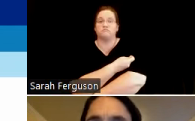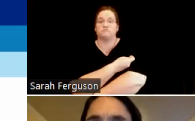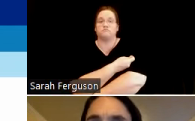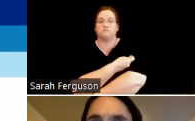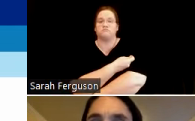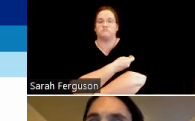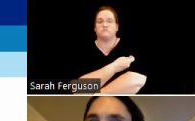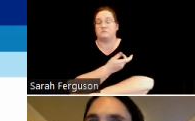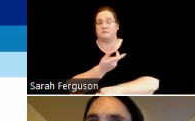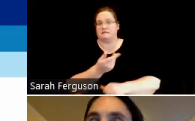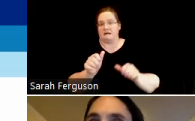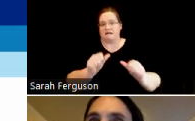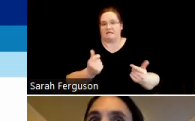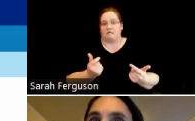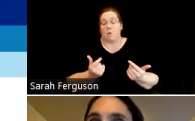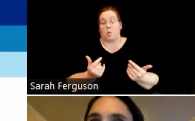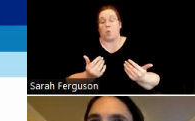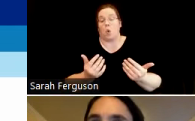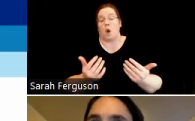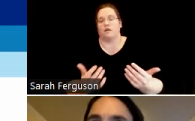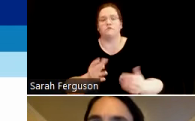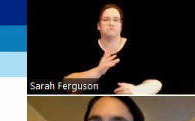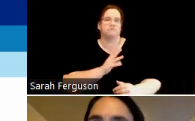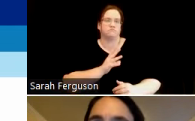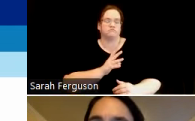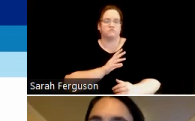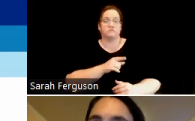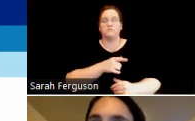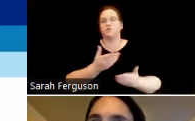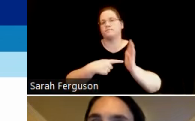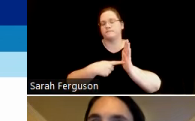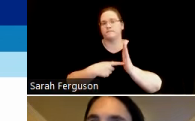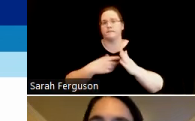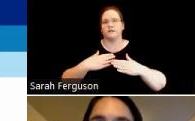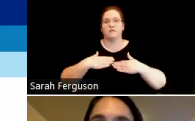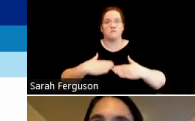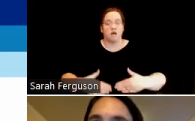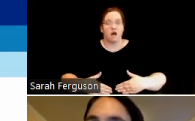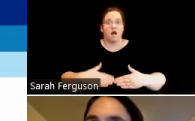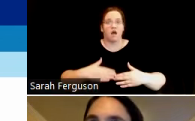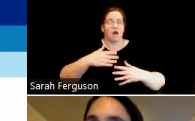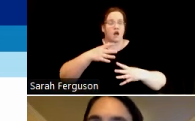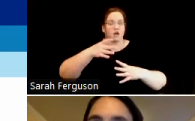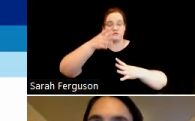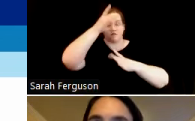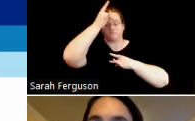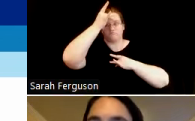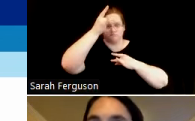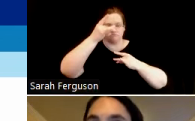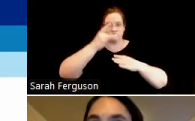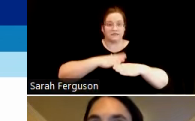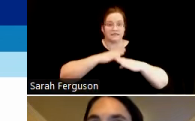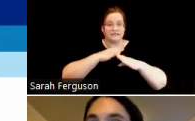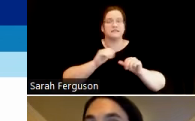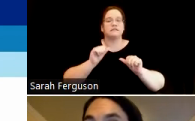also okay to wait a bit. So your child's body just got some brief infection-induced immunity. The CDC says we